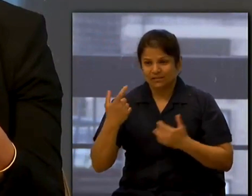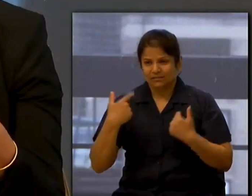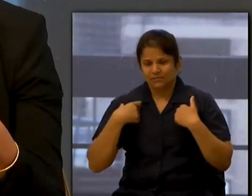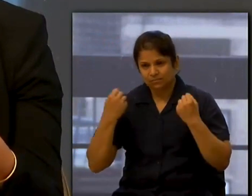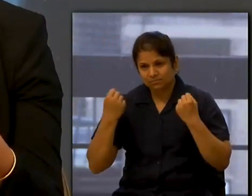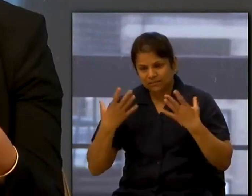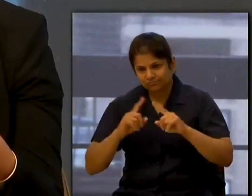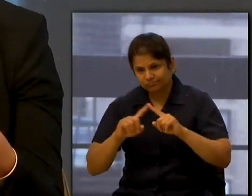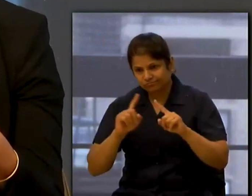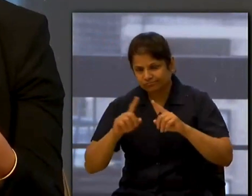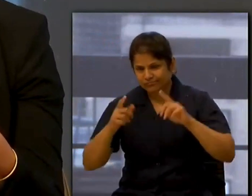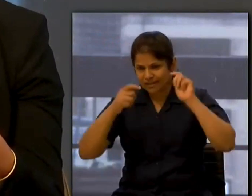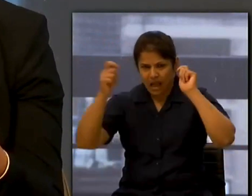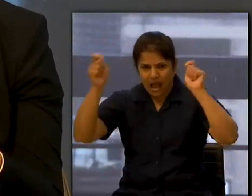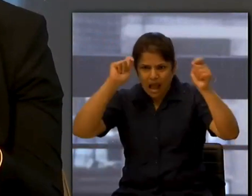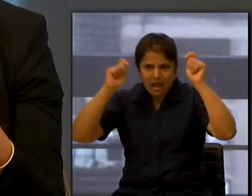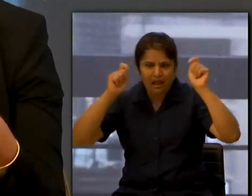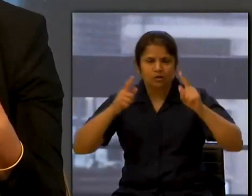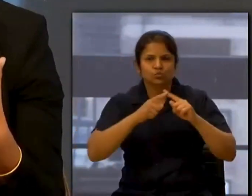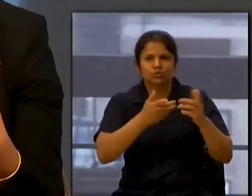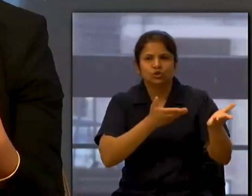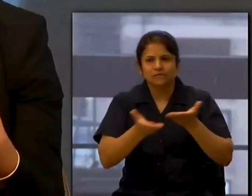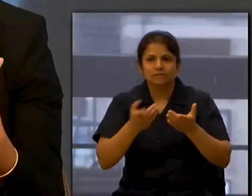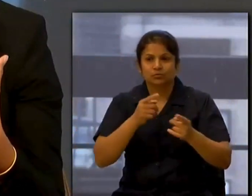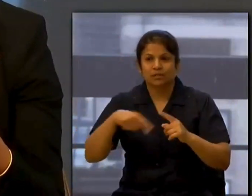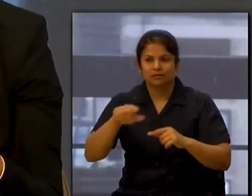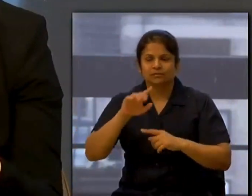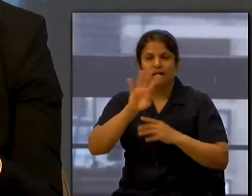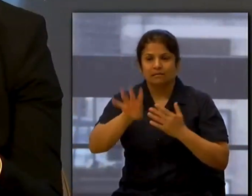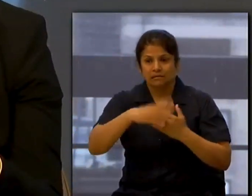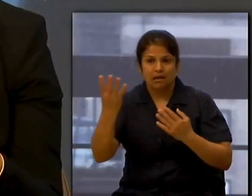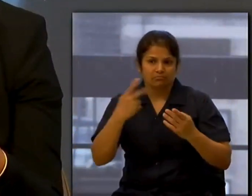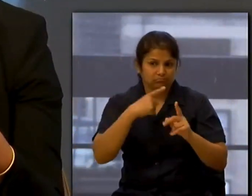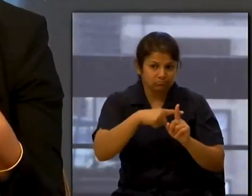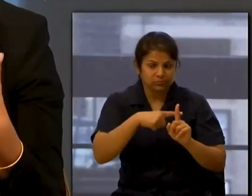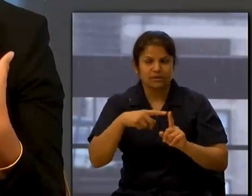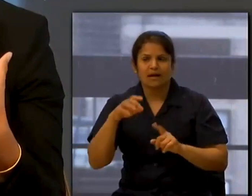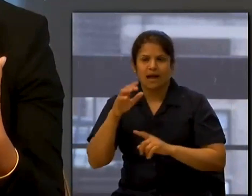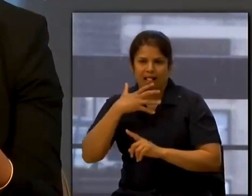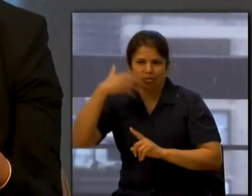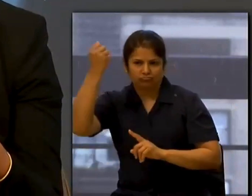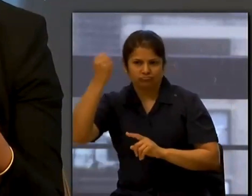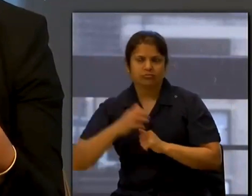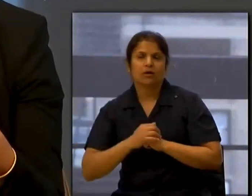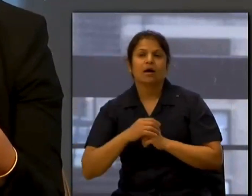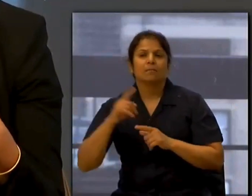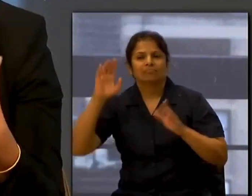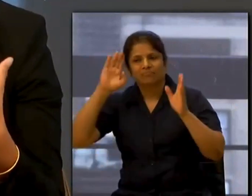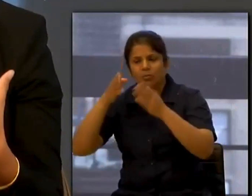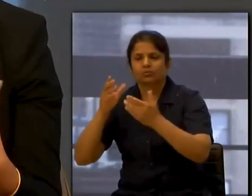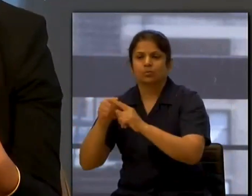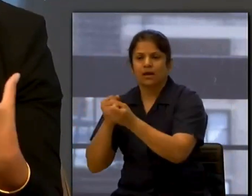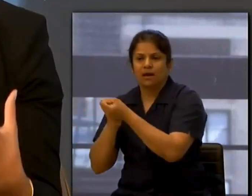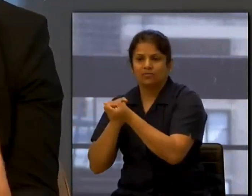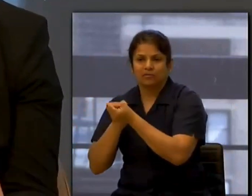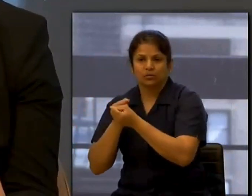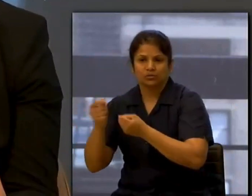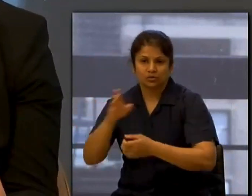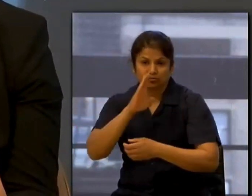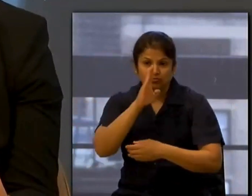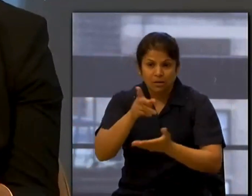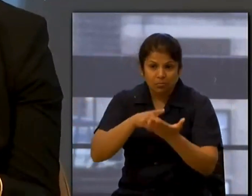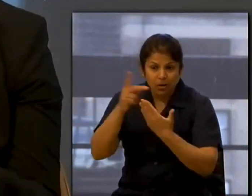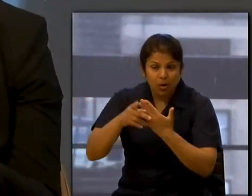for LGBTQ+ elders, but a lot of our work is focused around advocacy, around direct program service provision for the